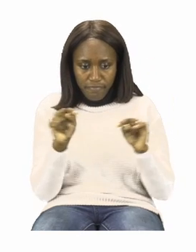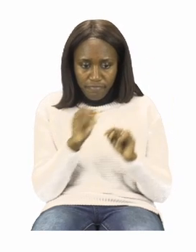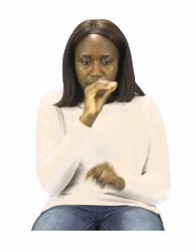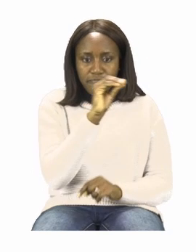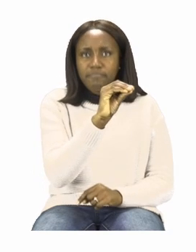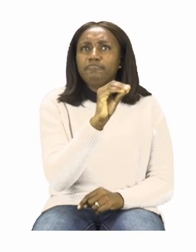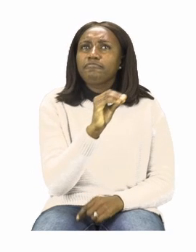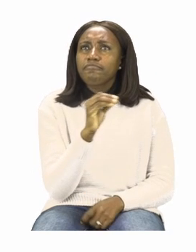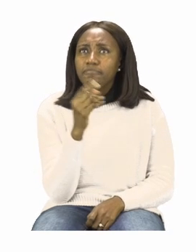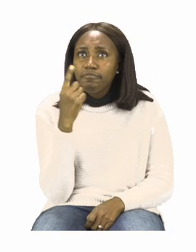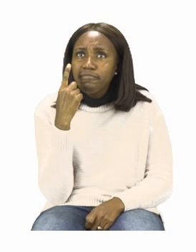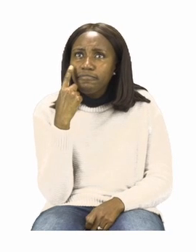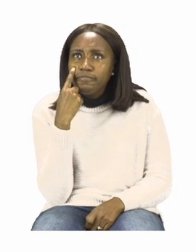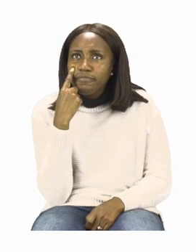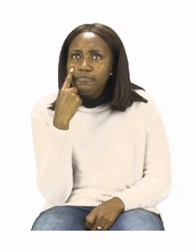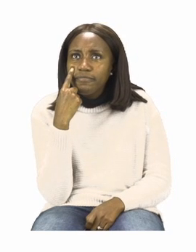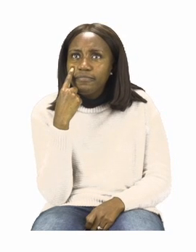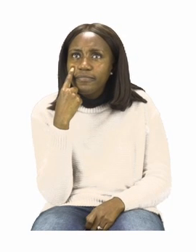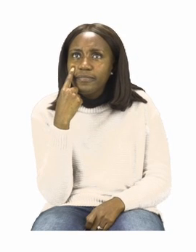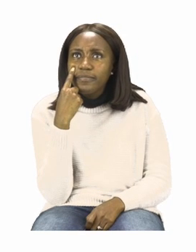Do you see the pictures?